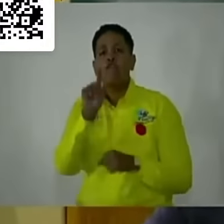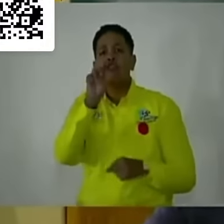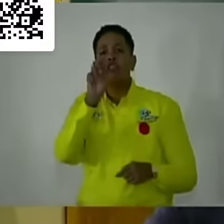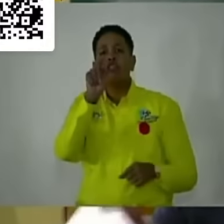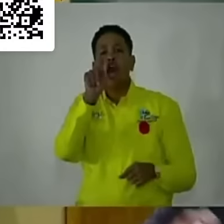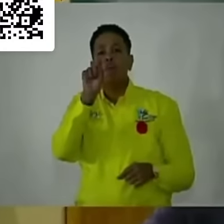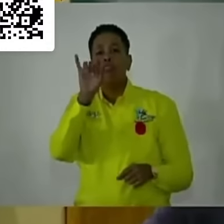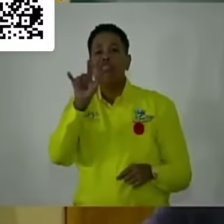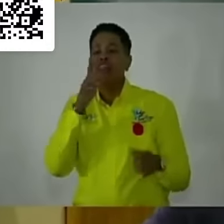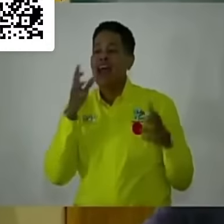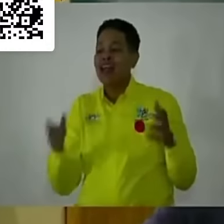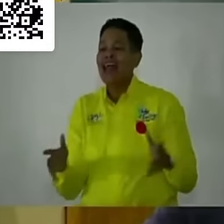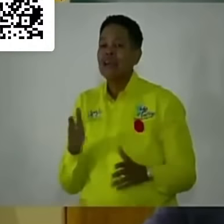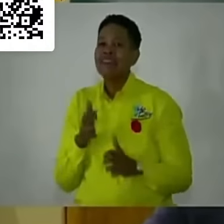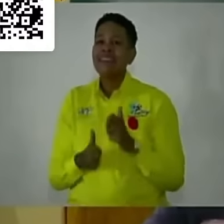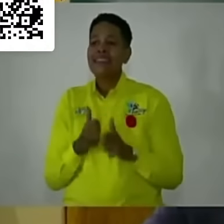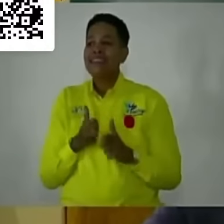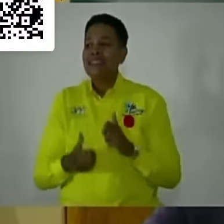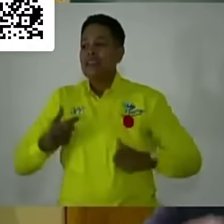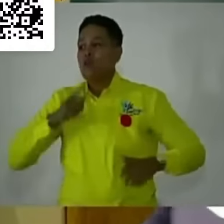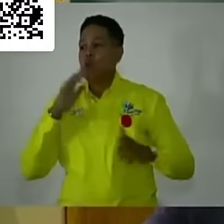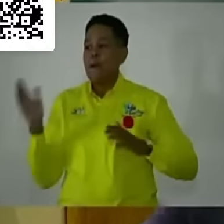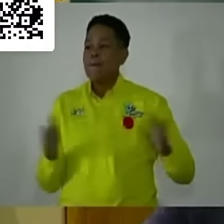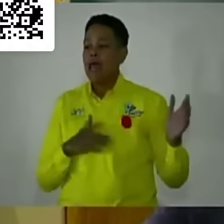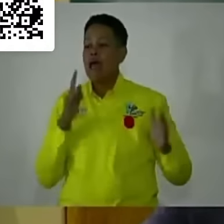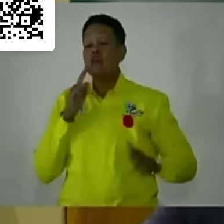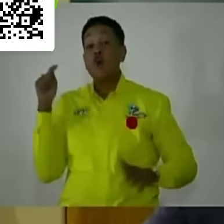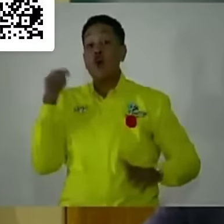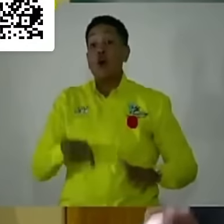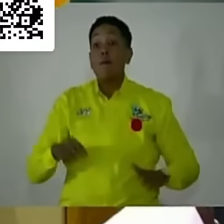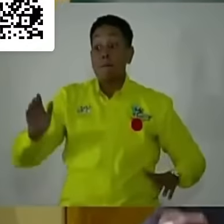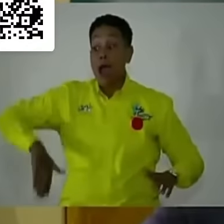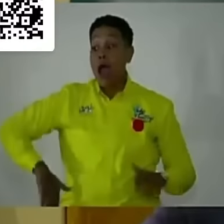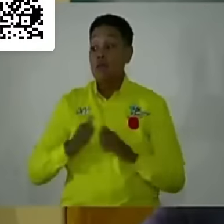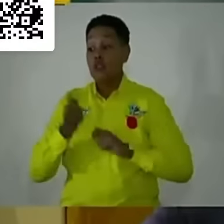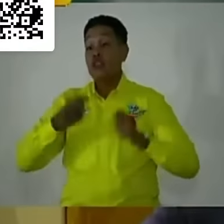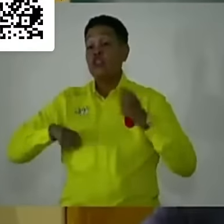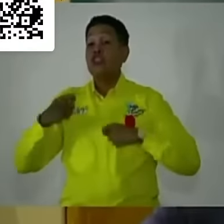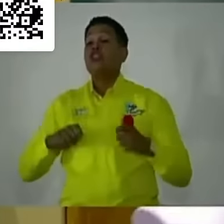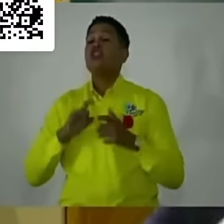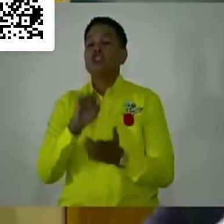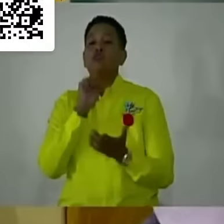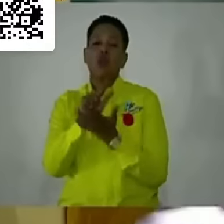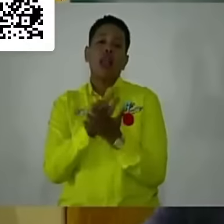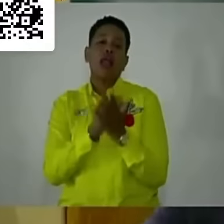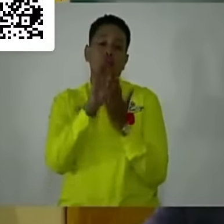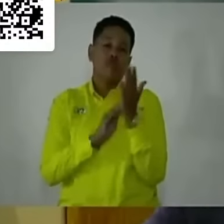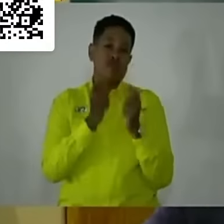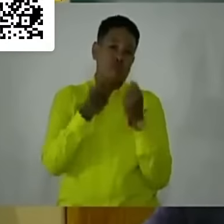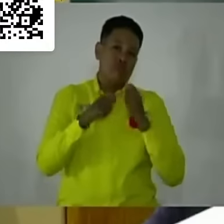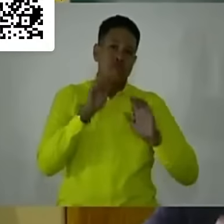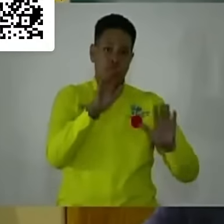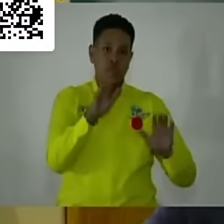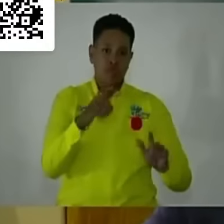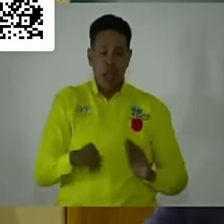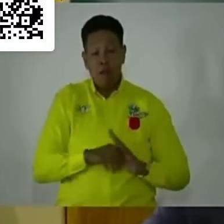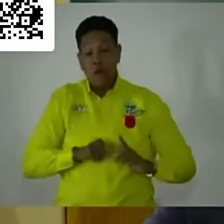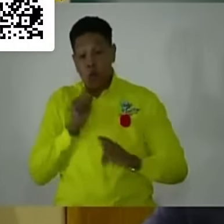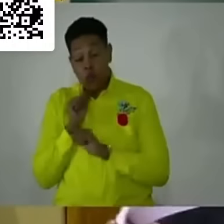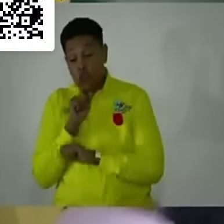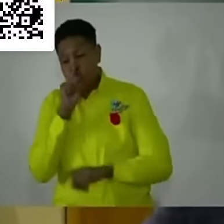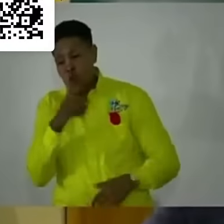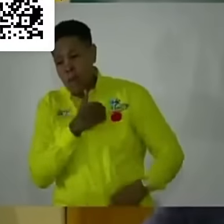makes it very difficult. And we plan to come to the House with changes to that regime. So I want to assure the members,